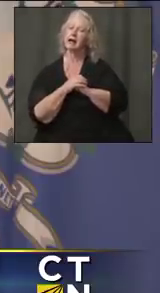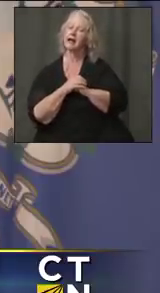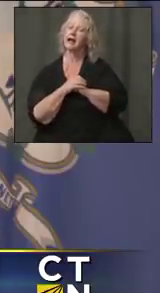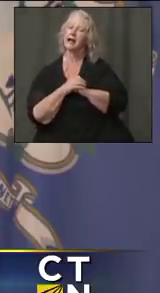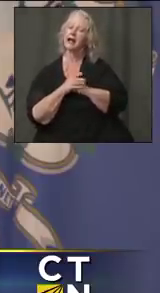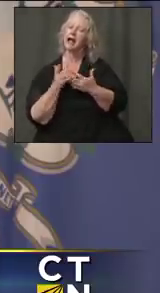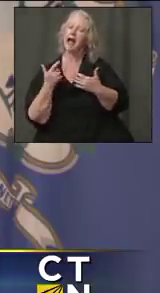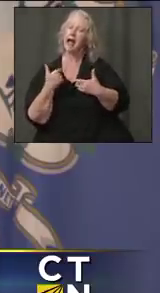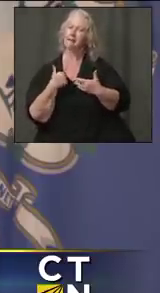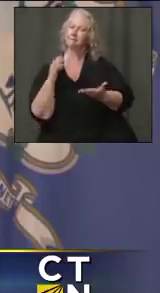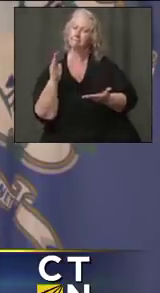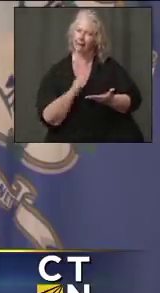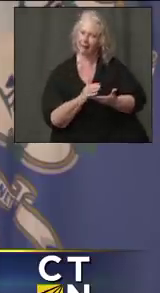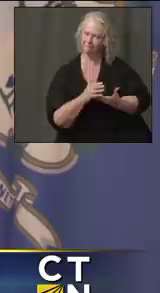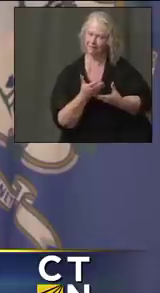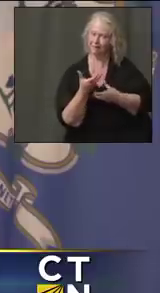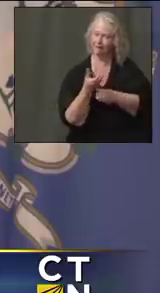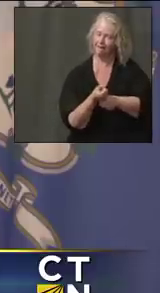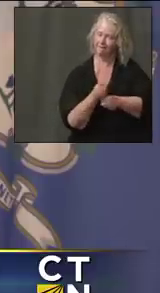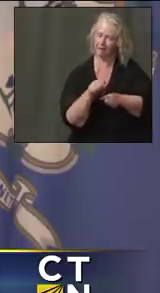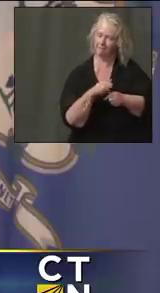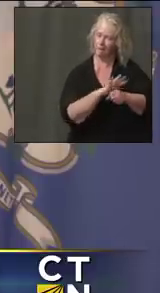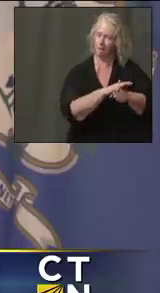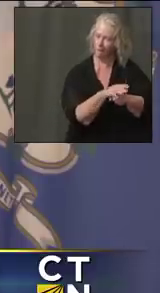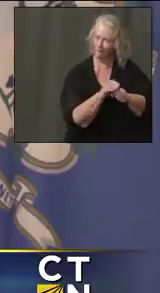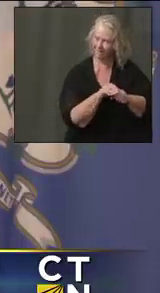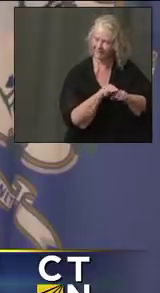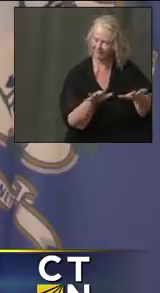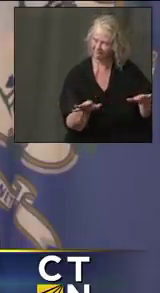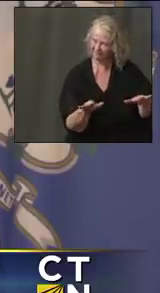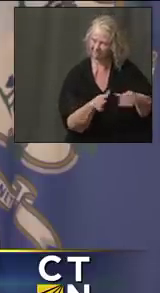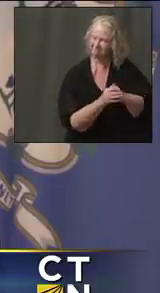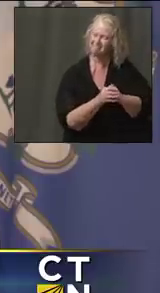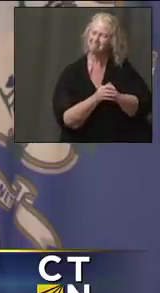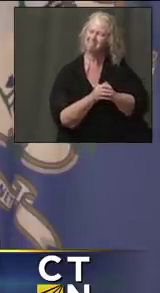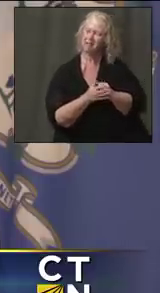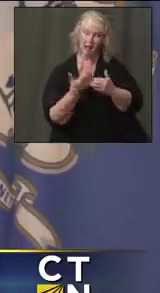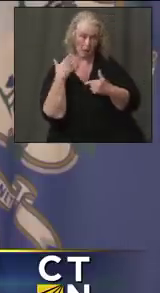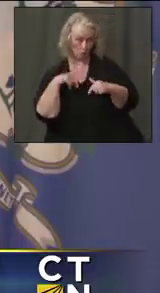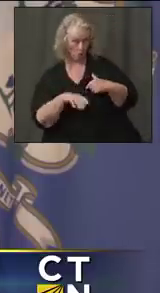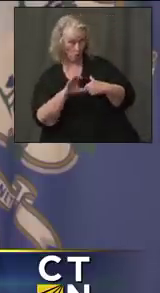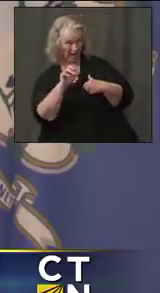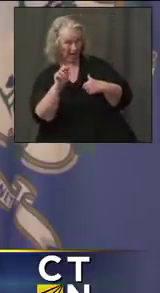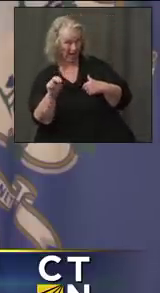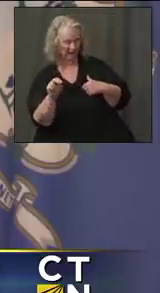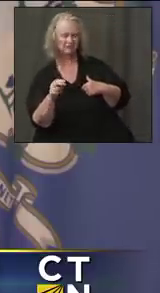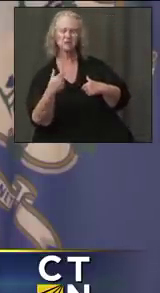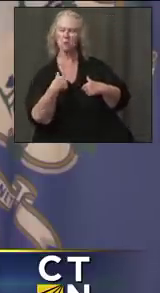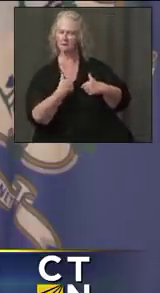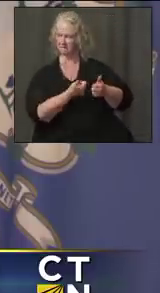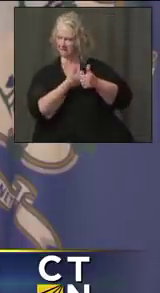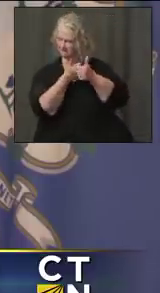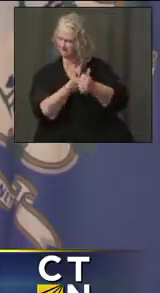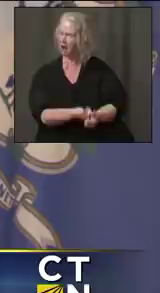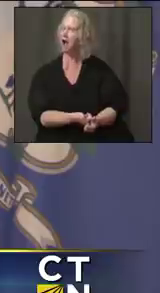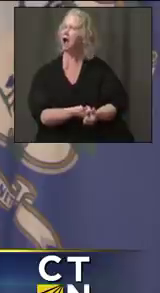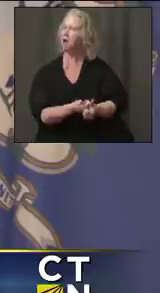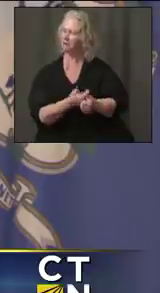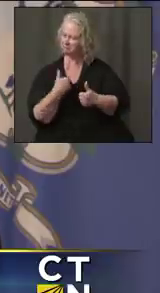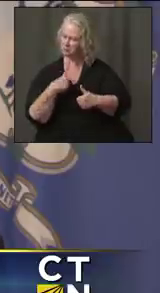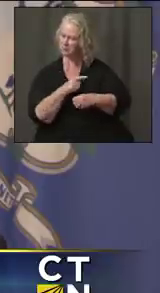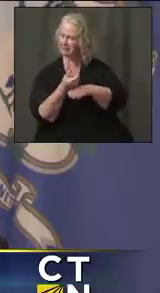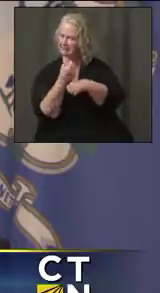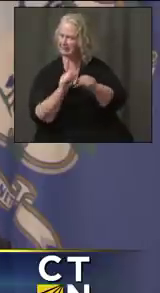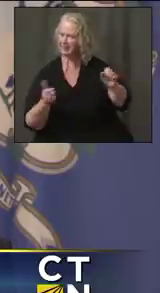less confident about where COVID goes. I know the state of Connecticut. I know we've been following the protocols pretty